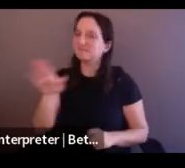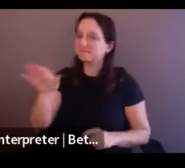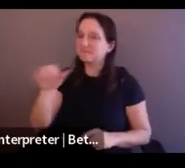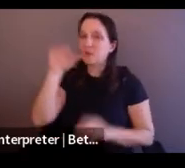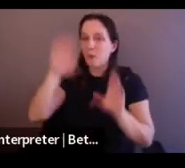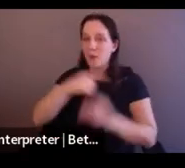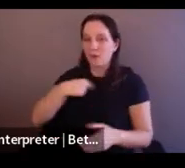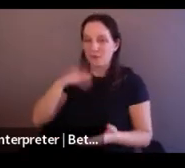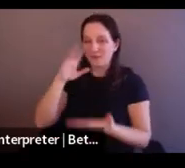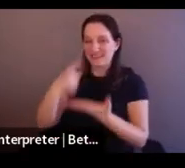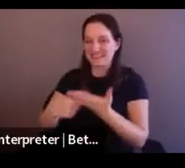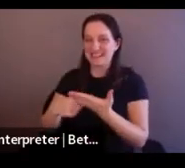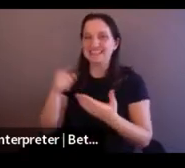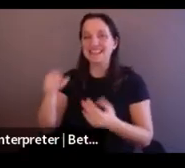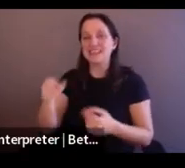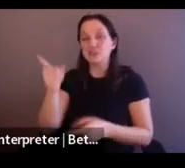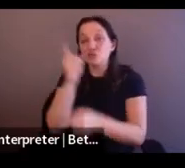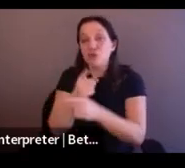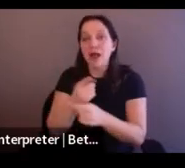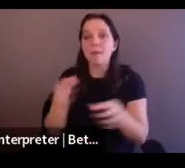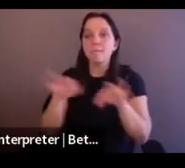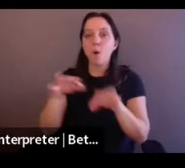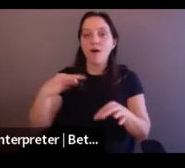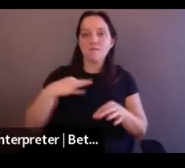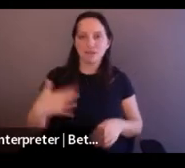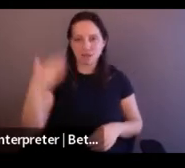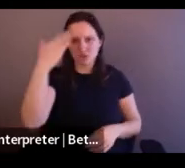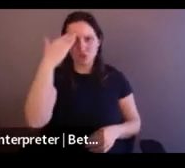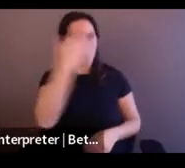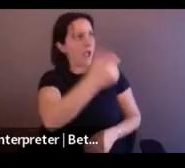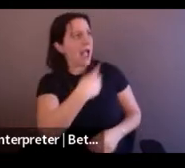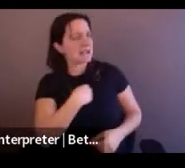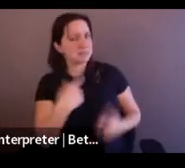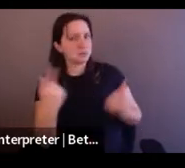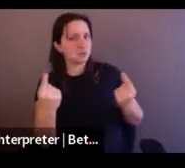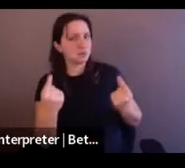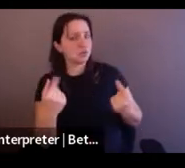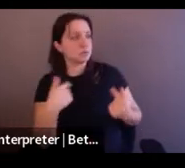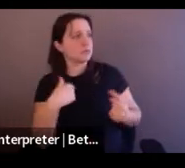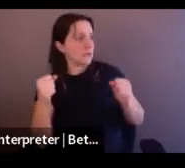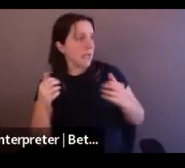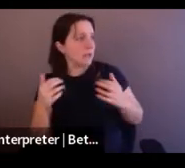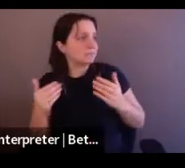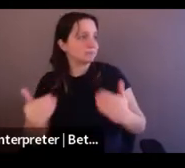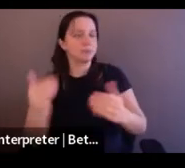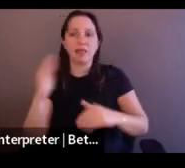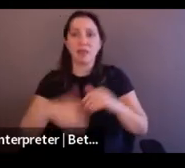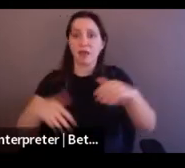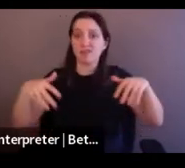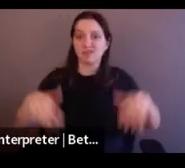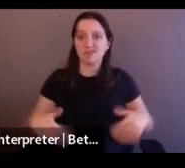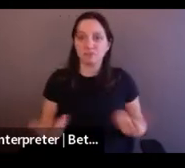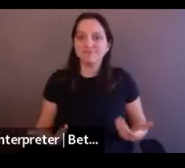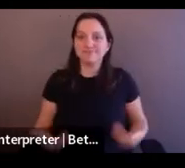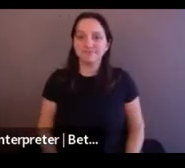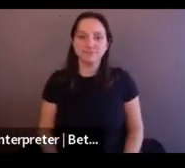volunteers to understand what their role is and what they're being asked to do. So let's actually move forward the slide.